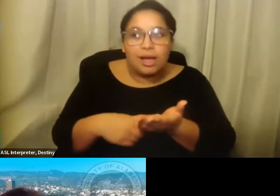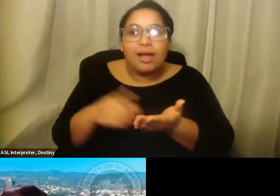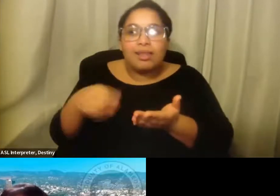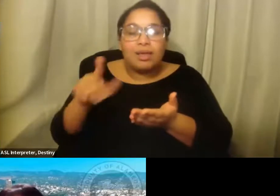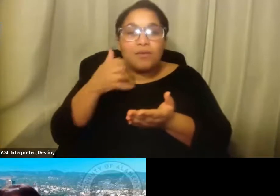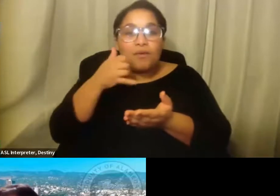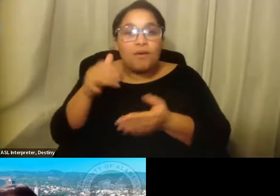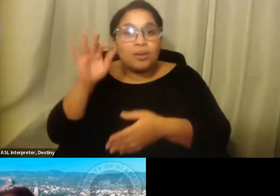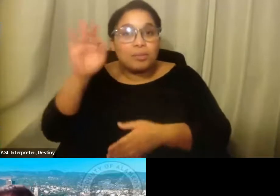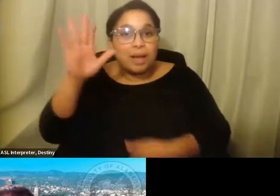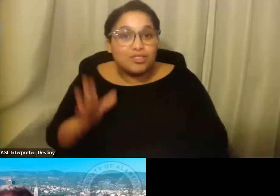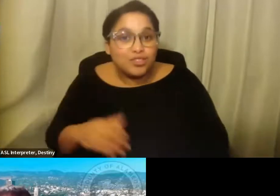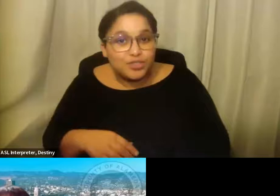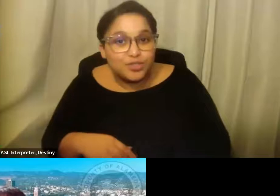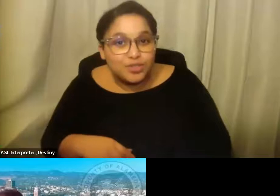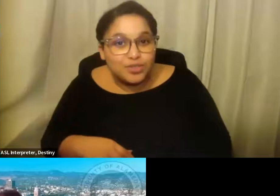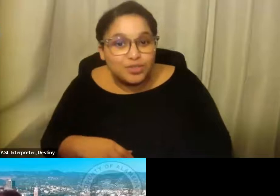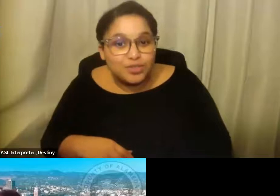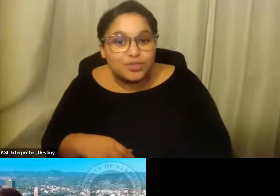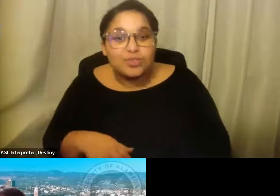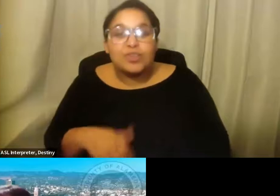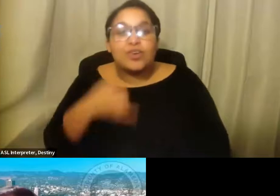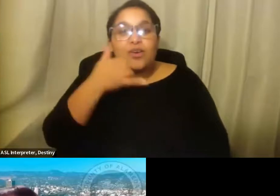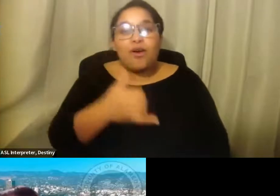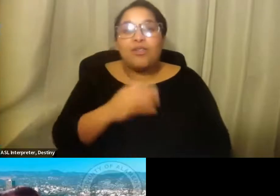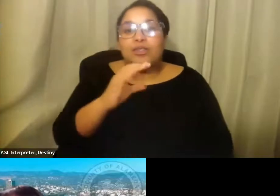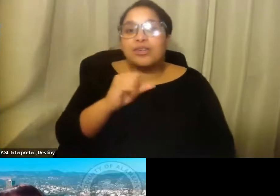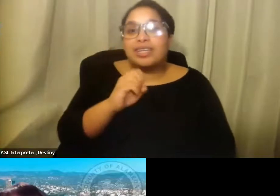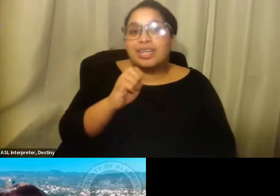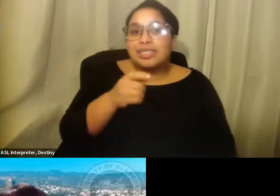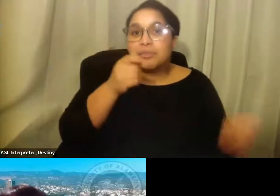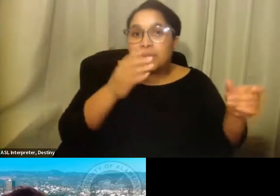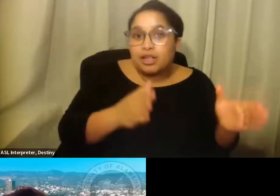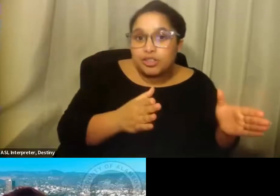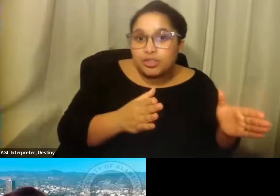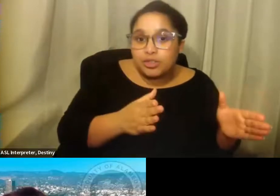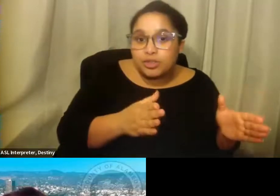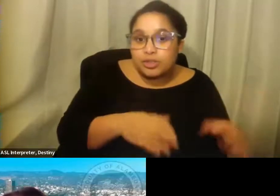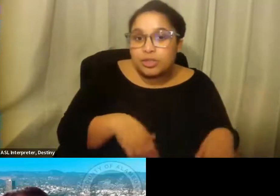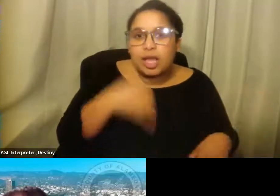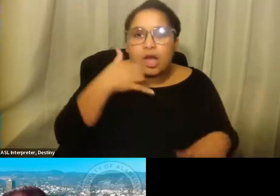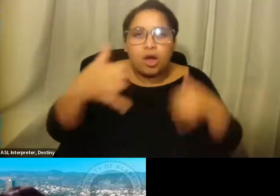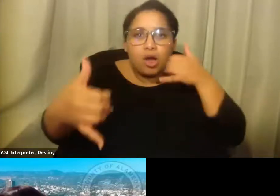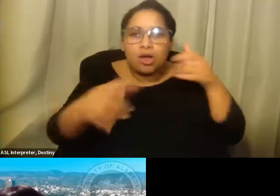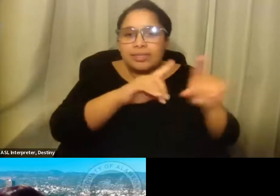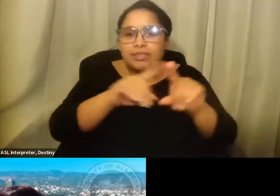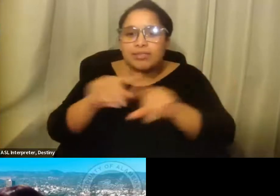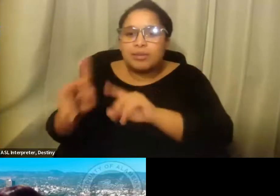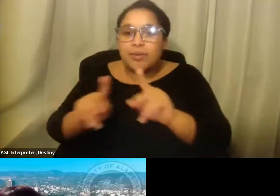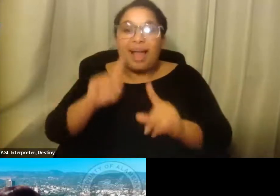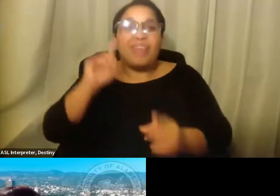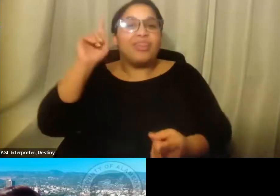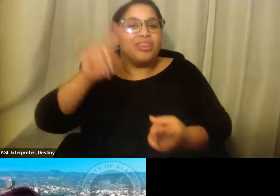their pastor, they will call their case manager, they will call various people, and then they'll call